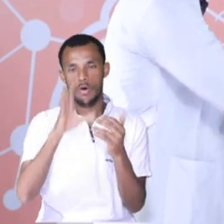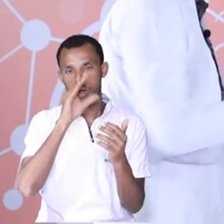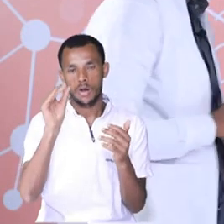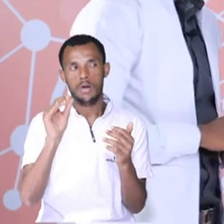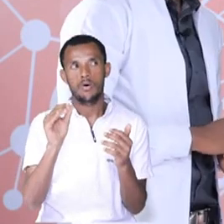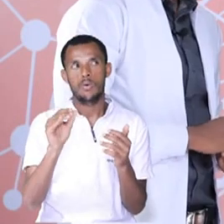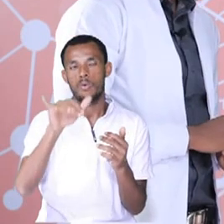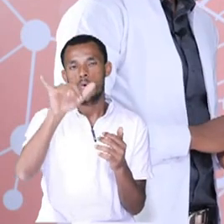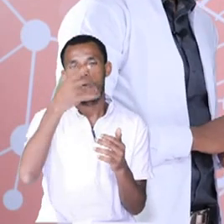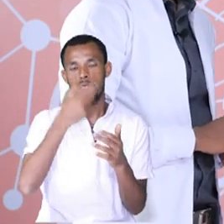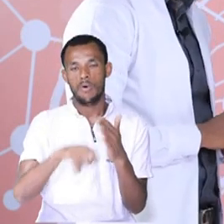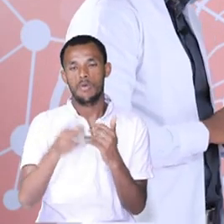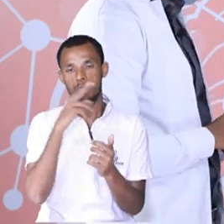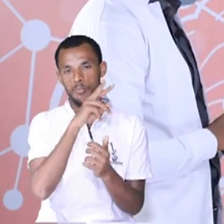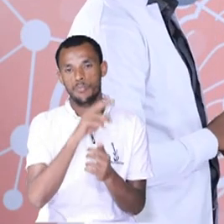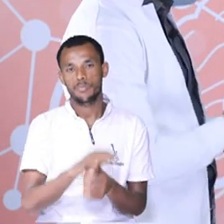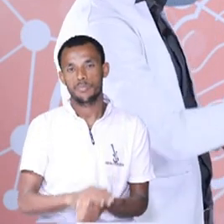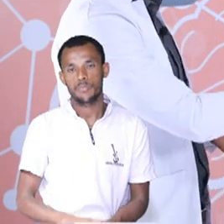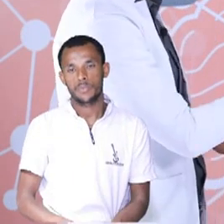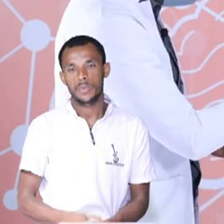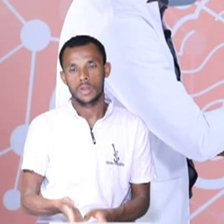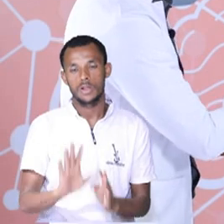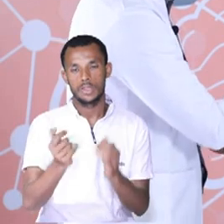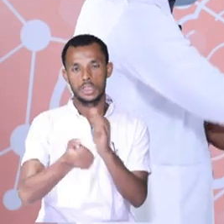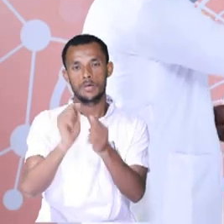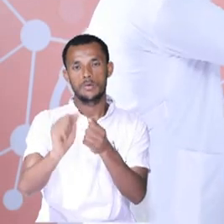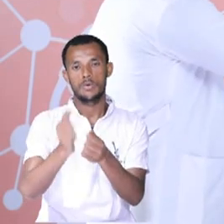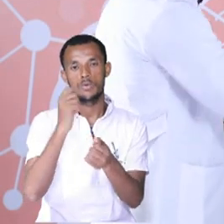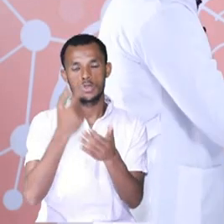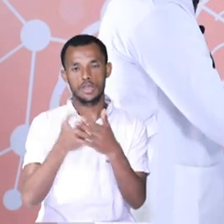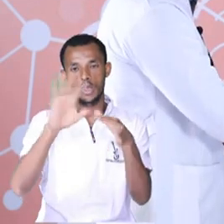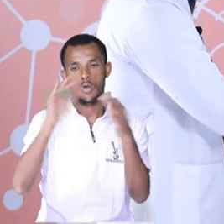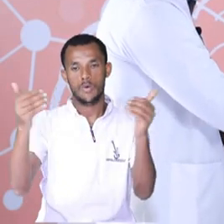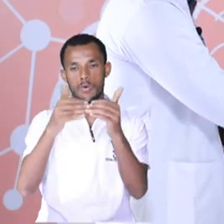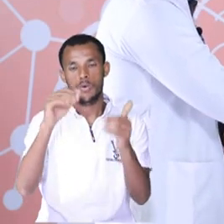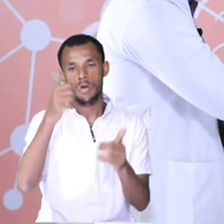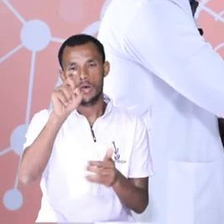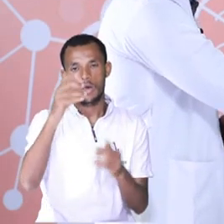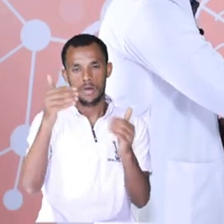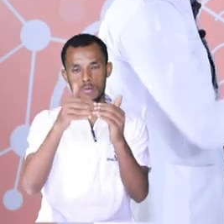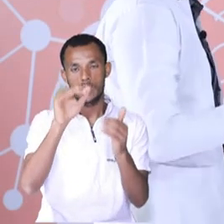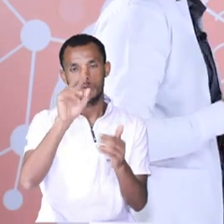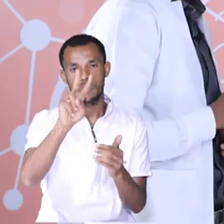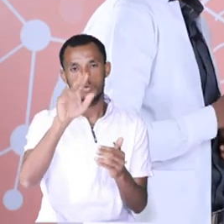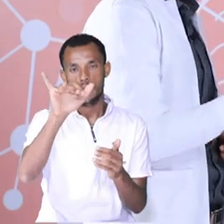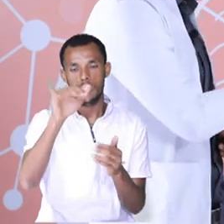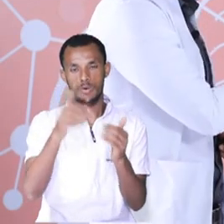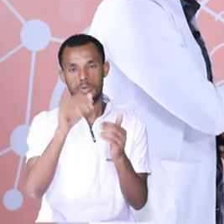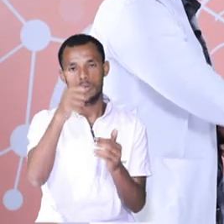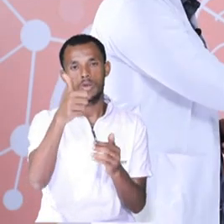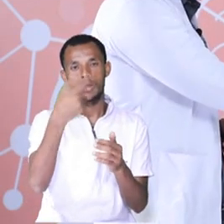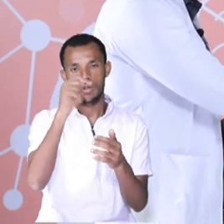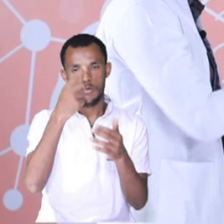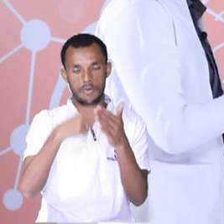and this is y value. Now, let's substitute in the equation ax plus 2y is equal to 10.